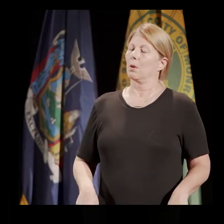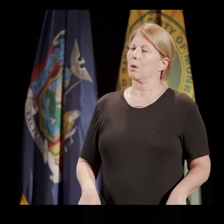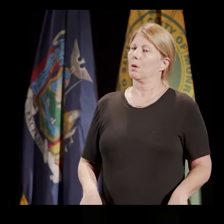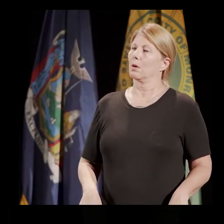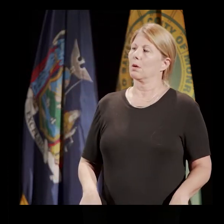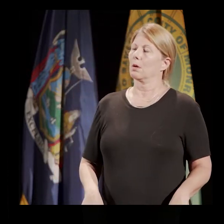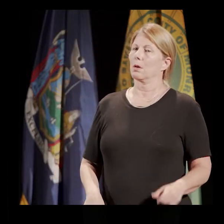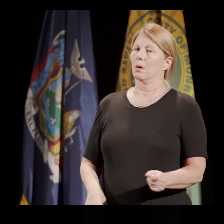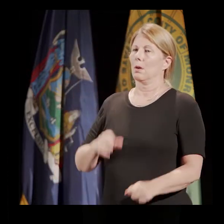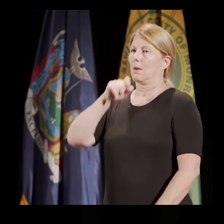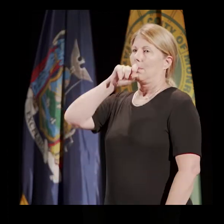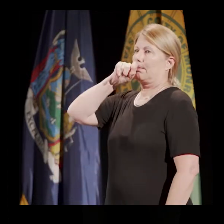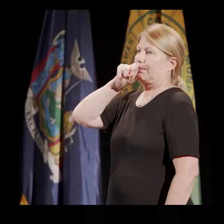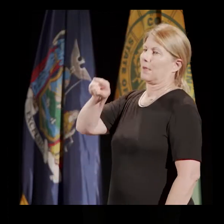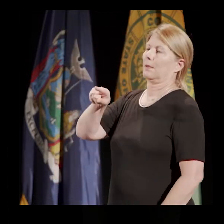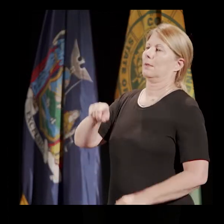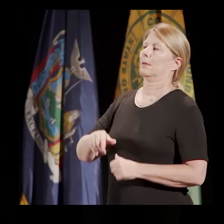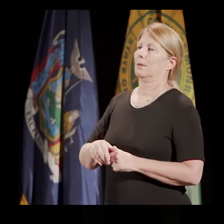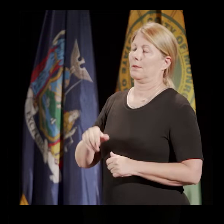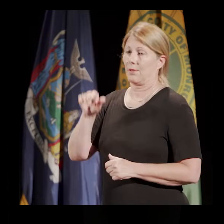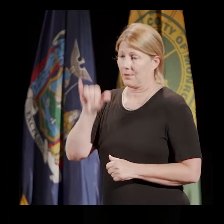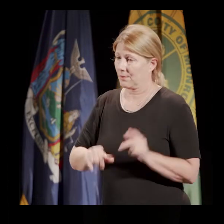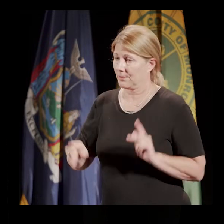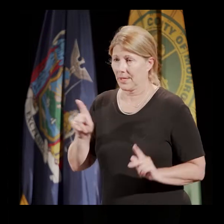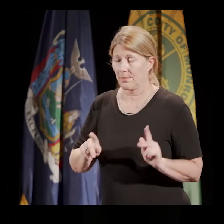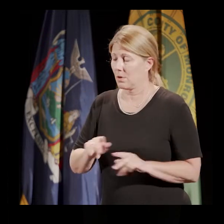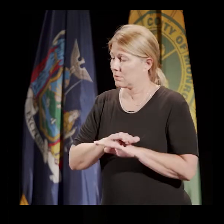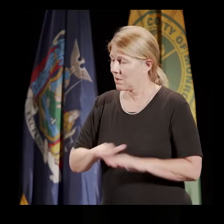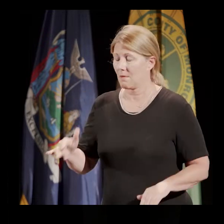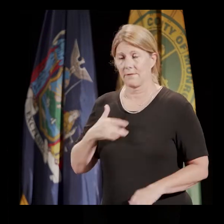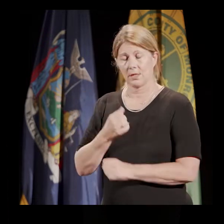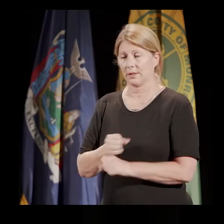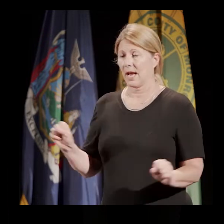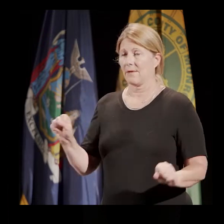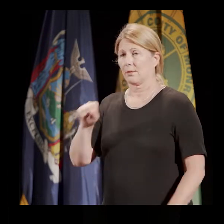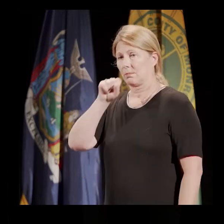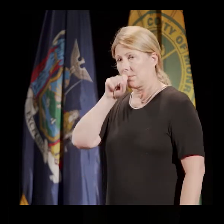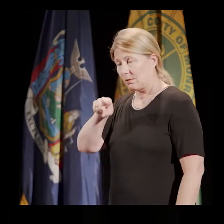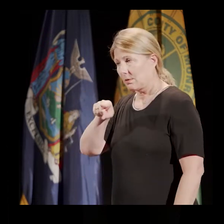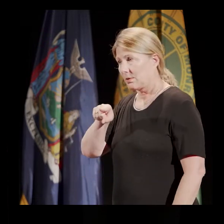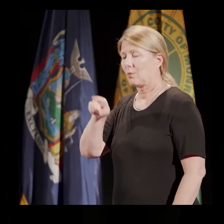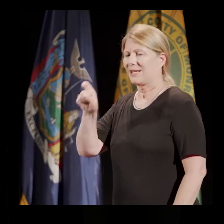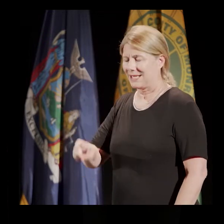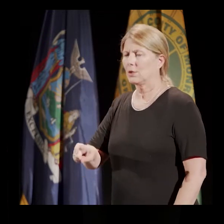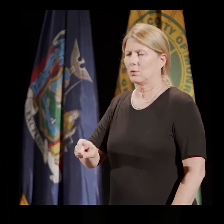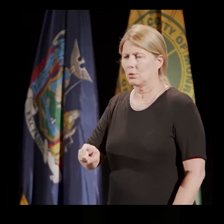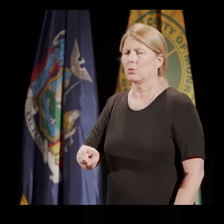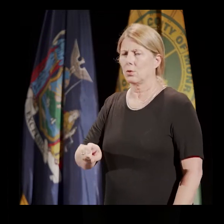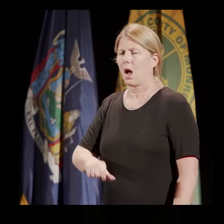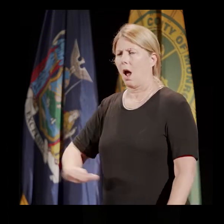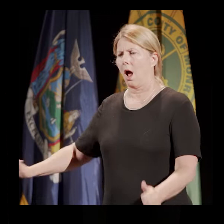committing a crime that they know they cannot take back. And we need to be able to move